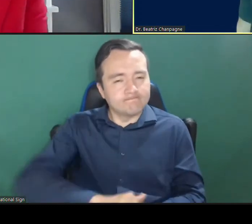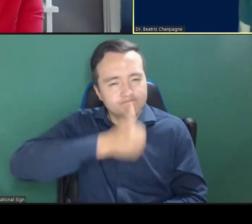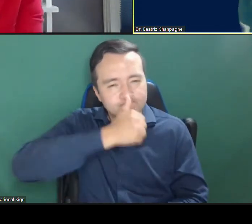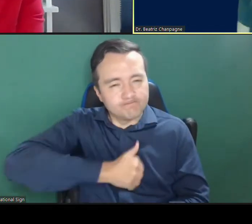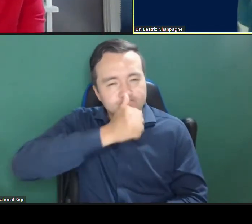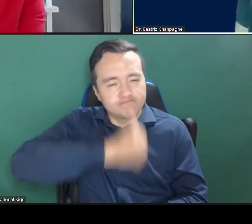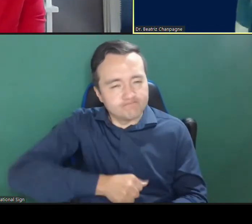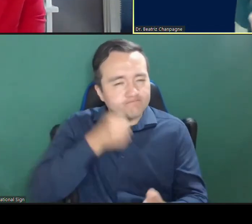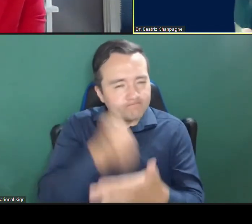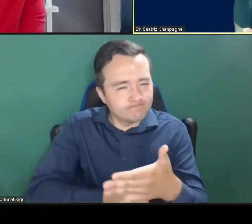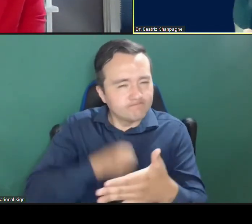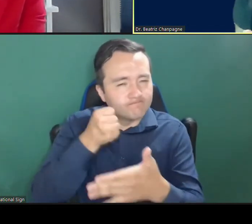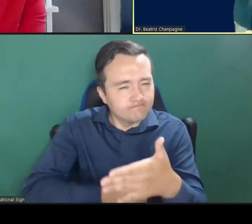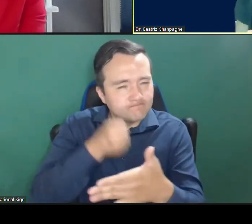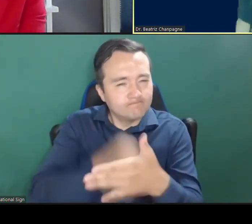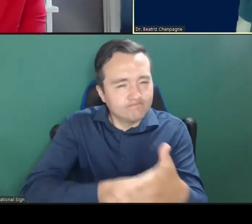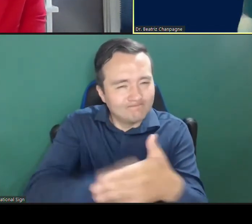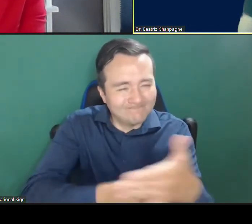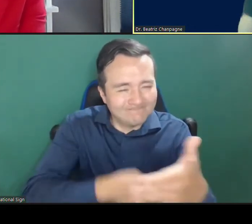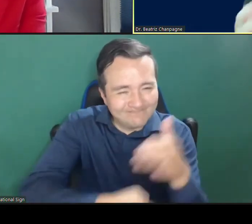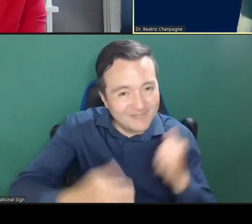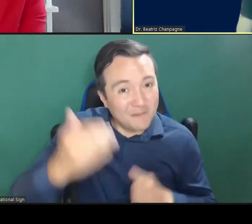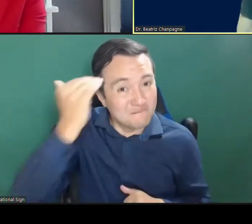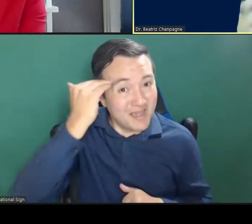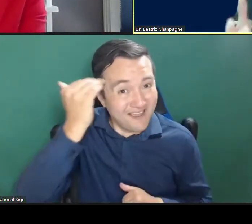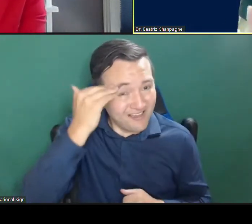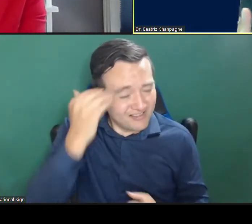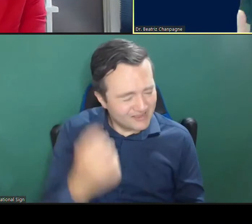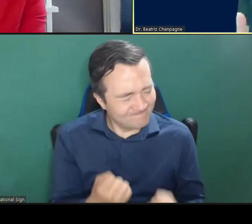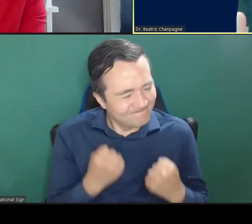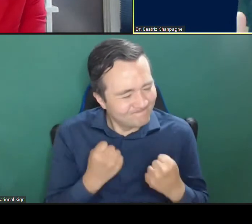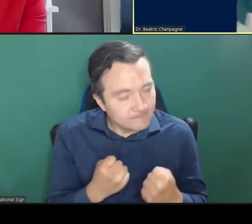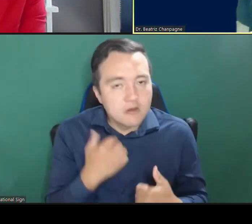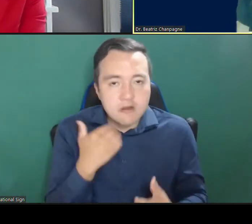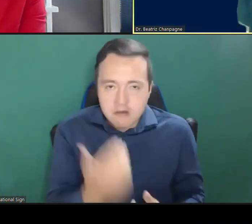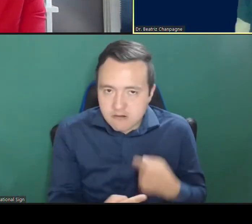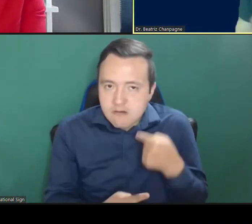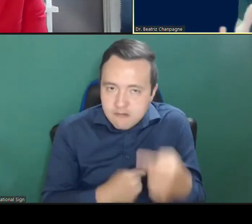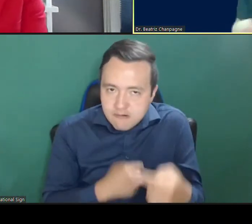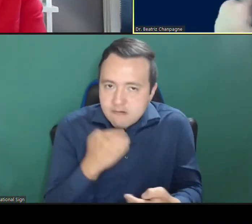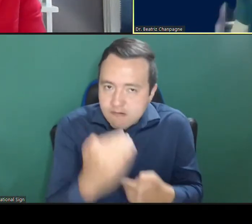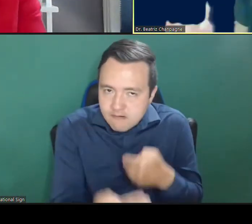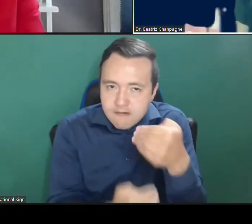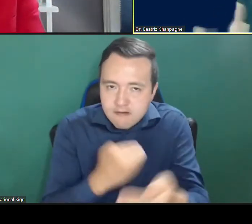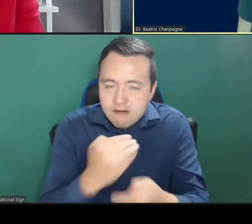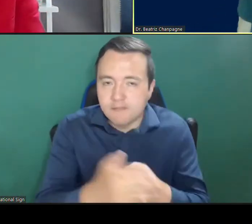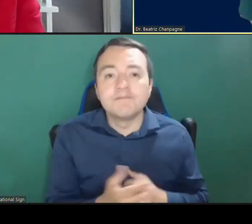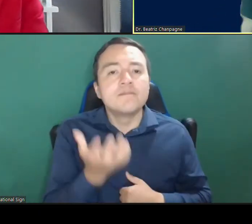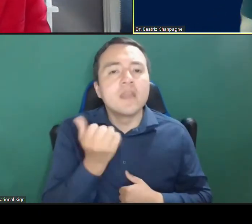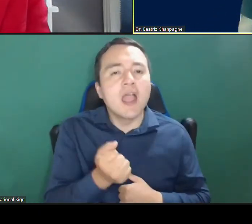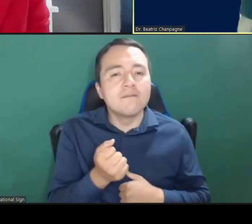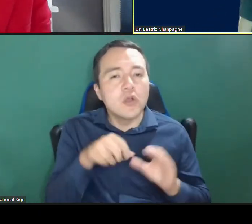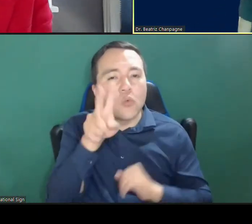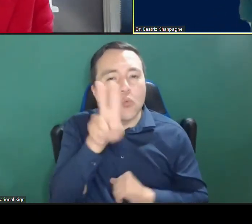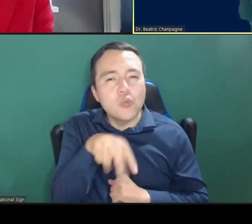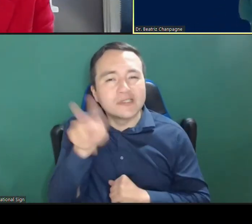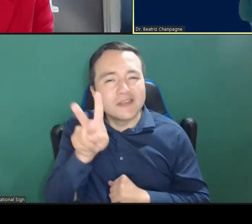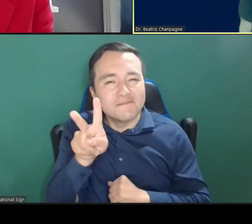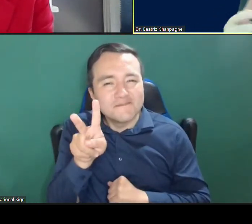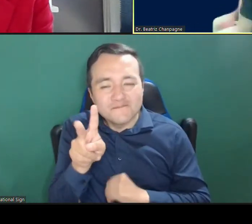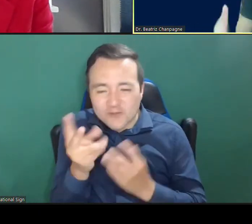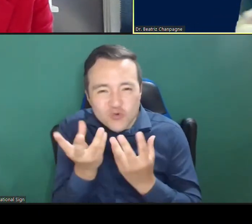perseverance, stamina, and physical and mental fortitude. We have several WhatsApp